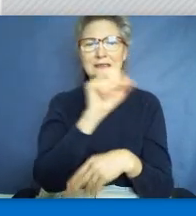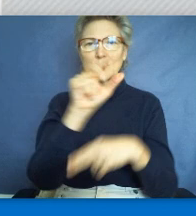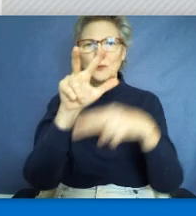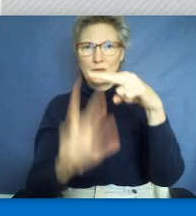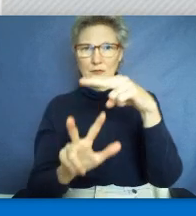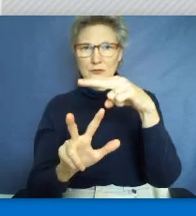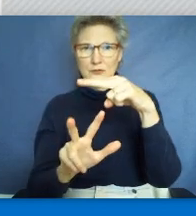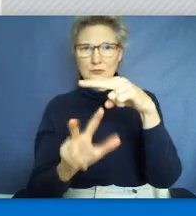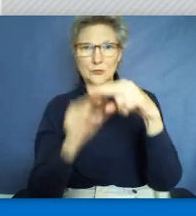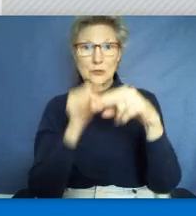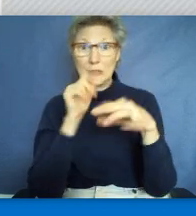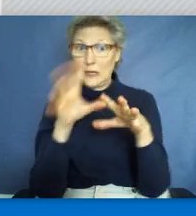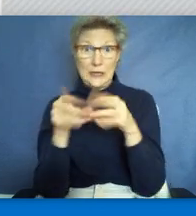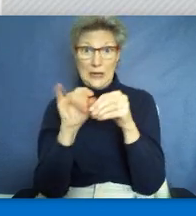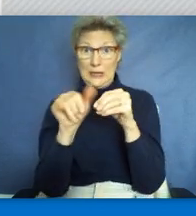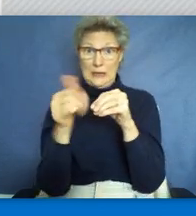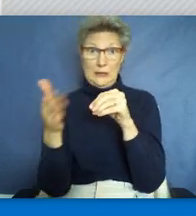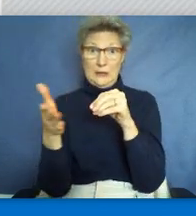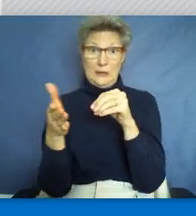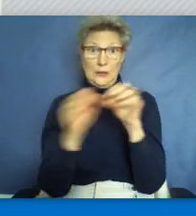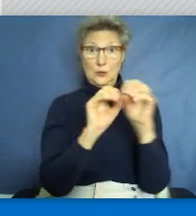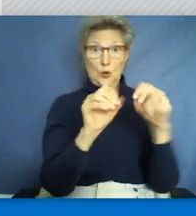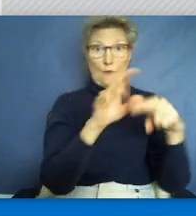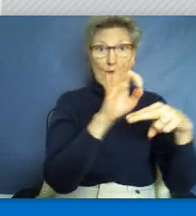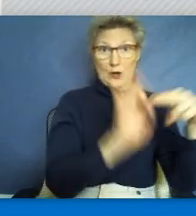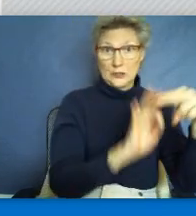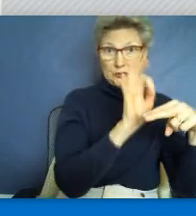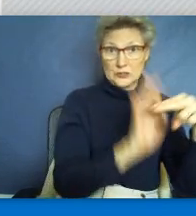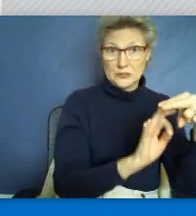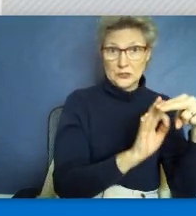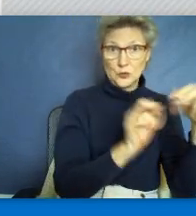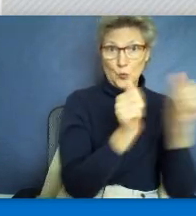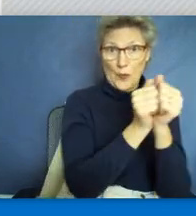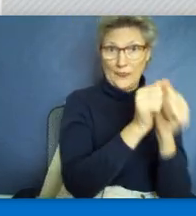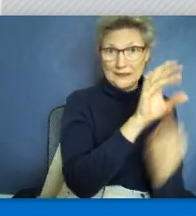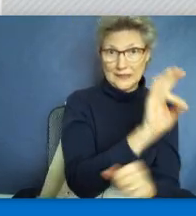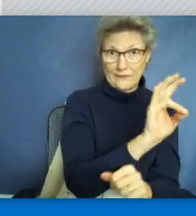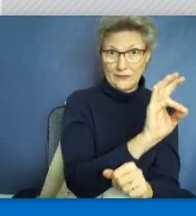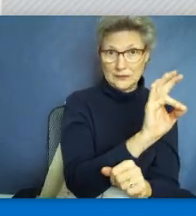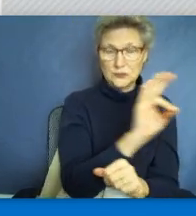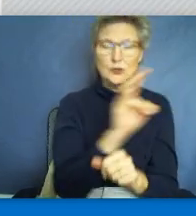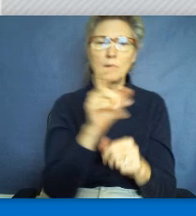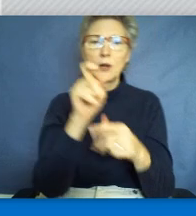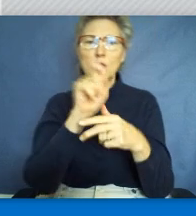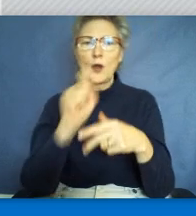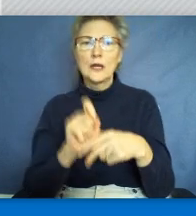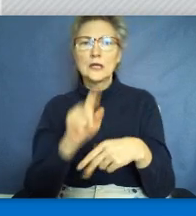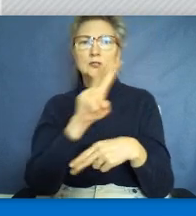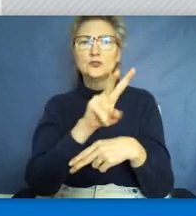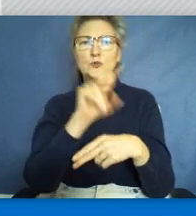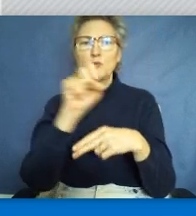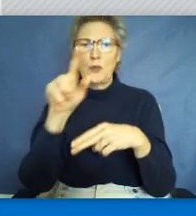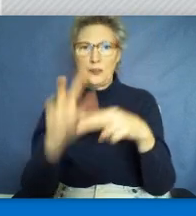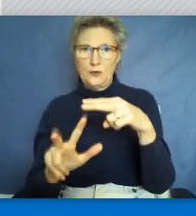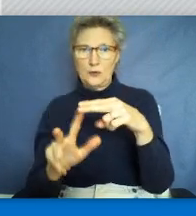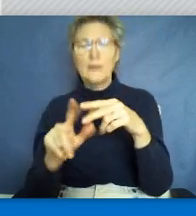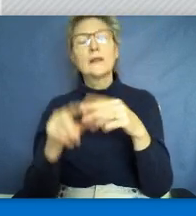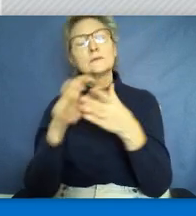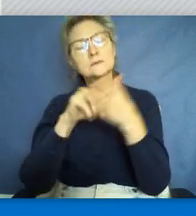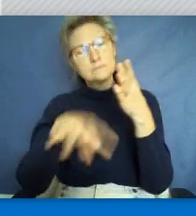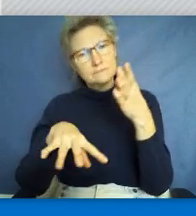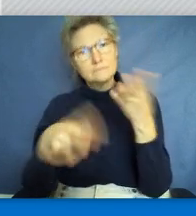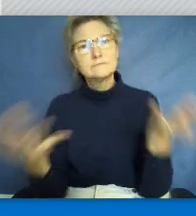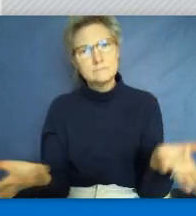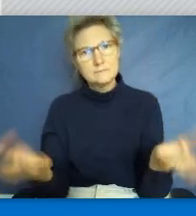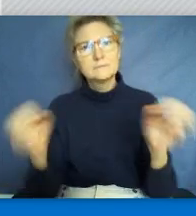don't need to add anything because there were no fractional pieces to begin with. So I'm just going to rewrite 2 and 1/3, and then we can start